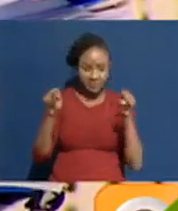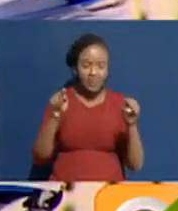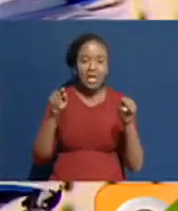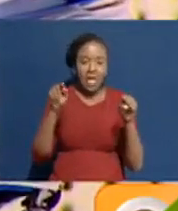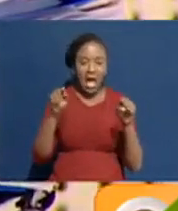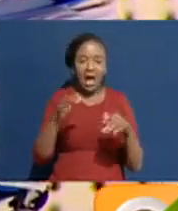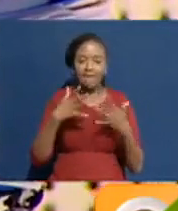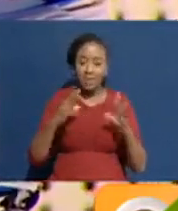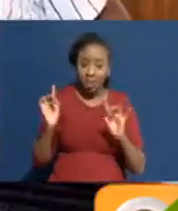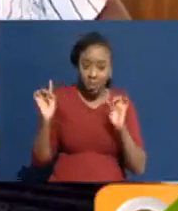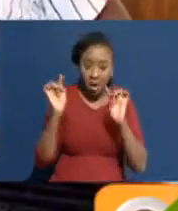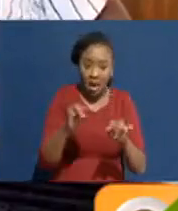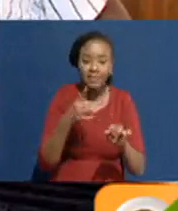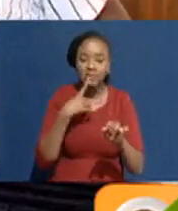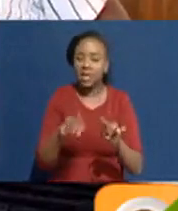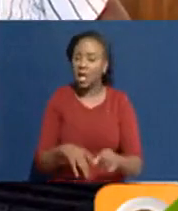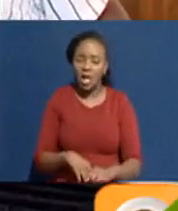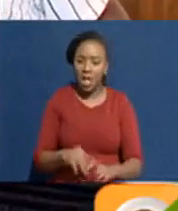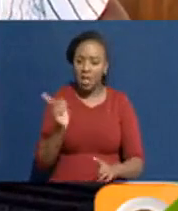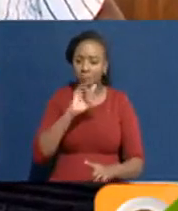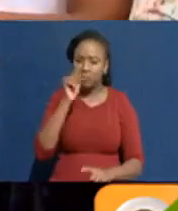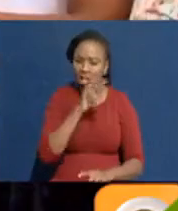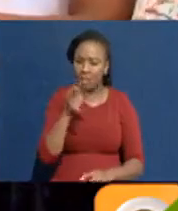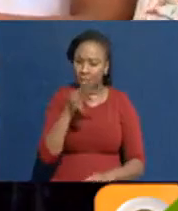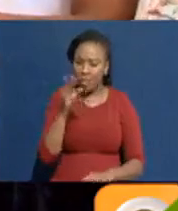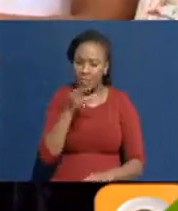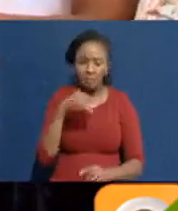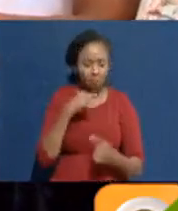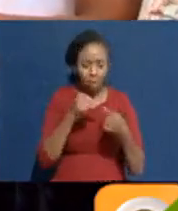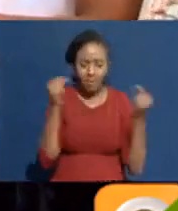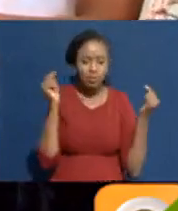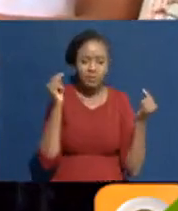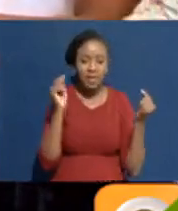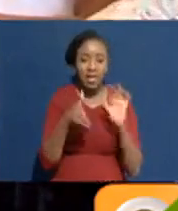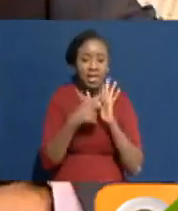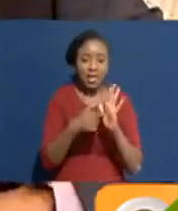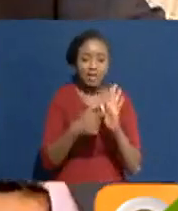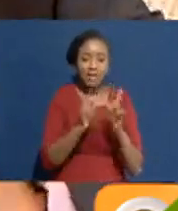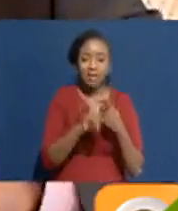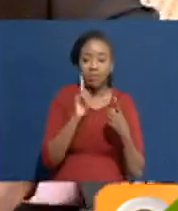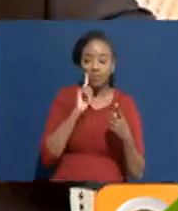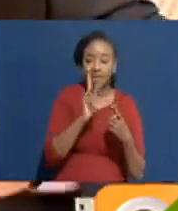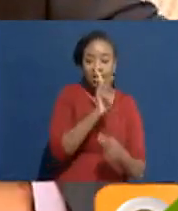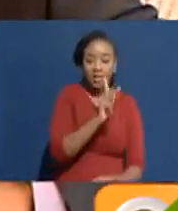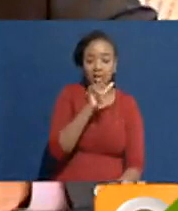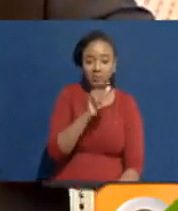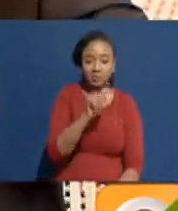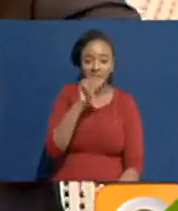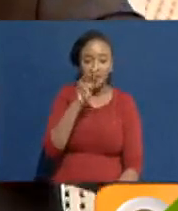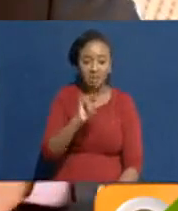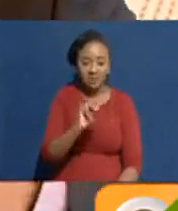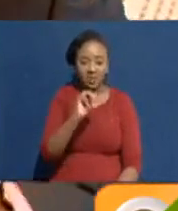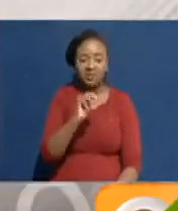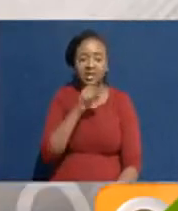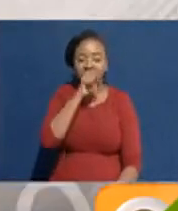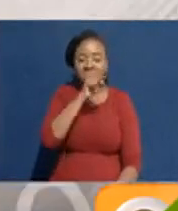among clauses that were most contested by stakeholders. For instance, the Kenya Association of Manufacturers, in